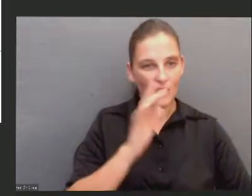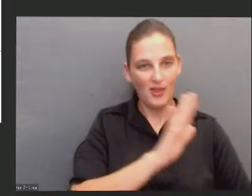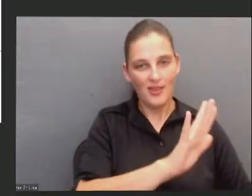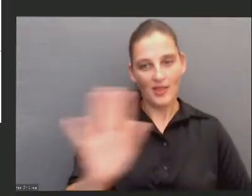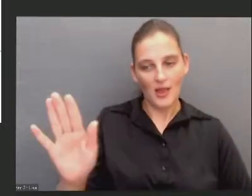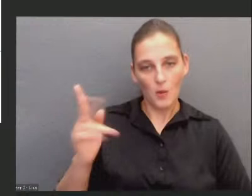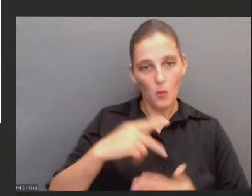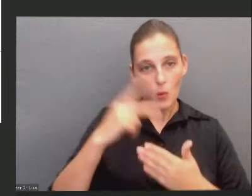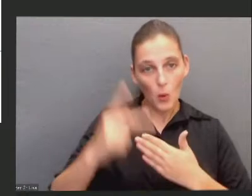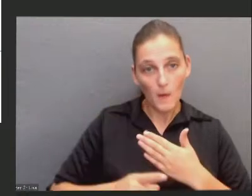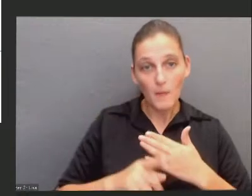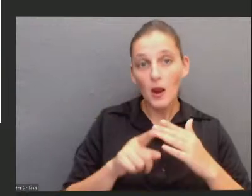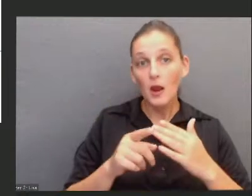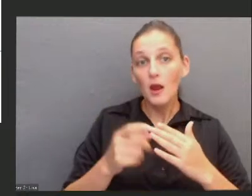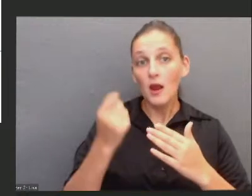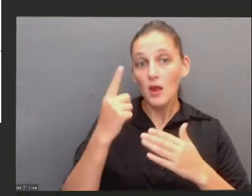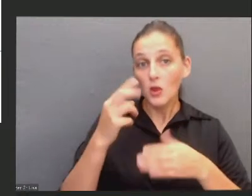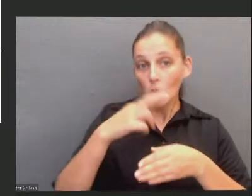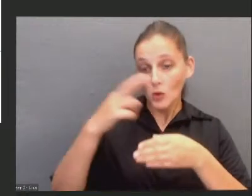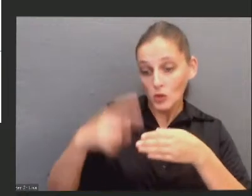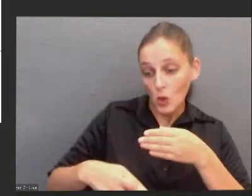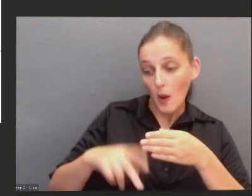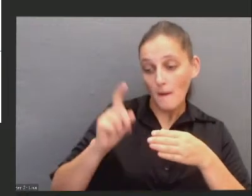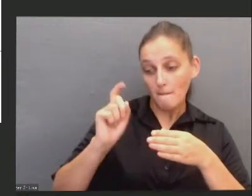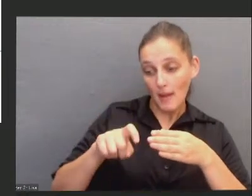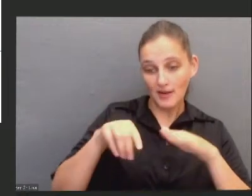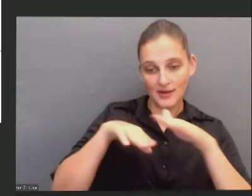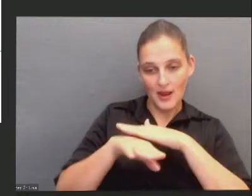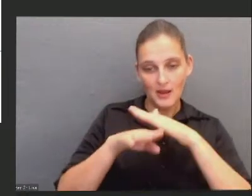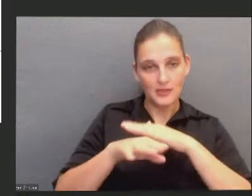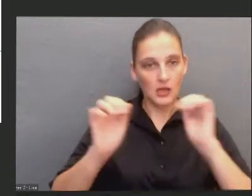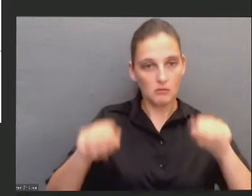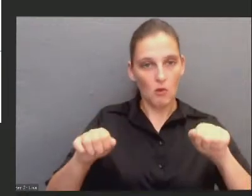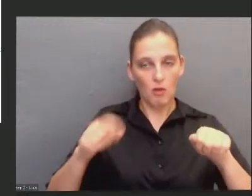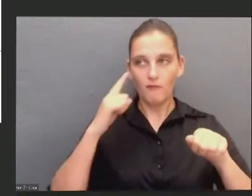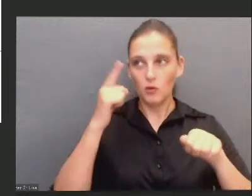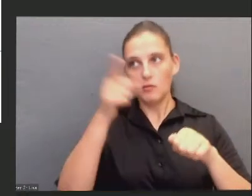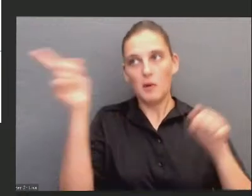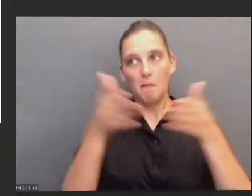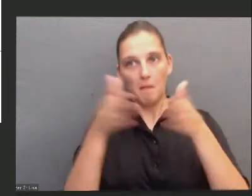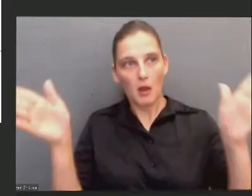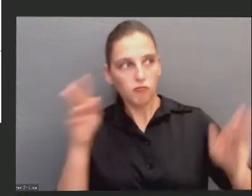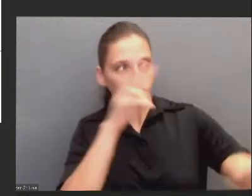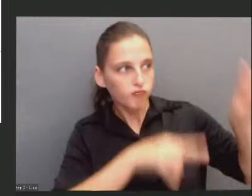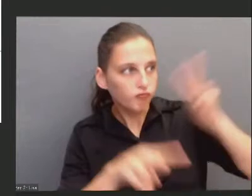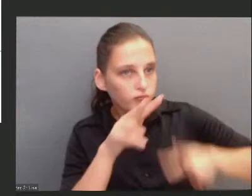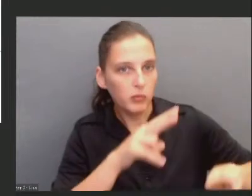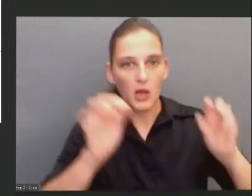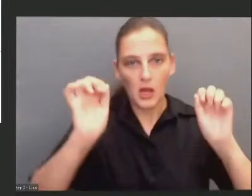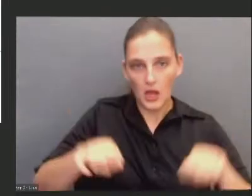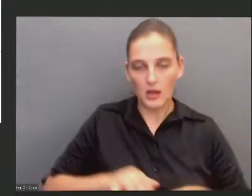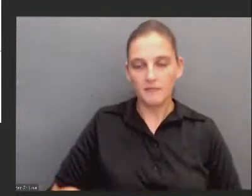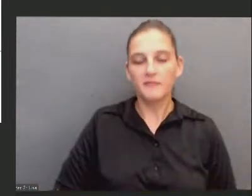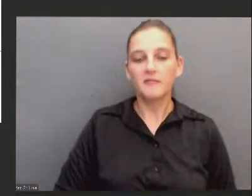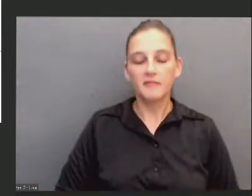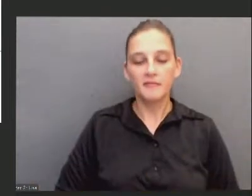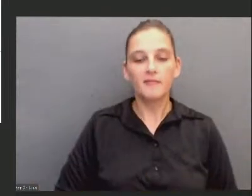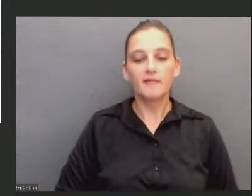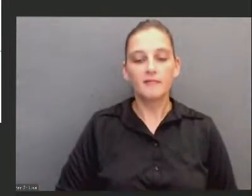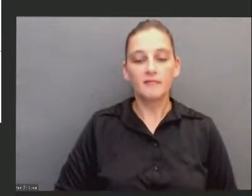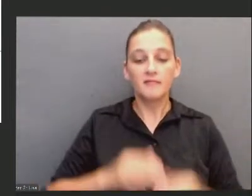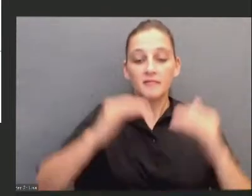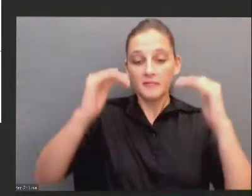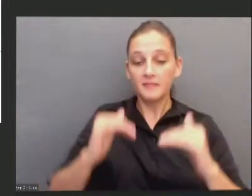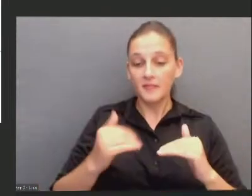timely available to the public. We recommend there should be a COVID-19 equity dashboard that